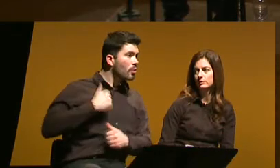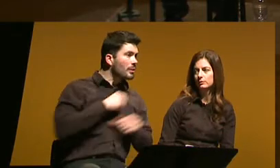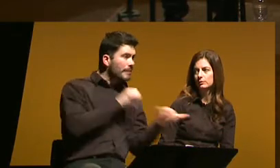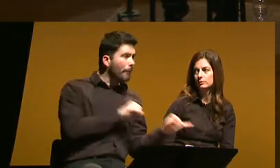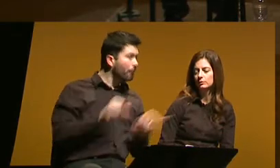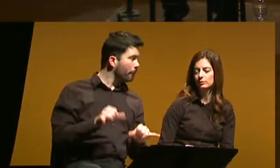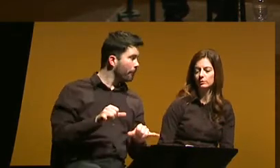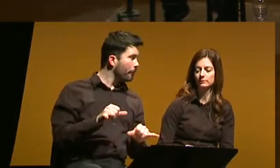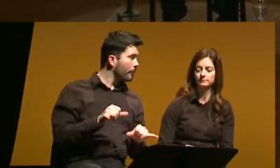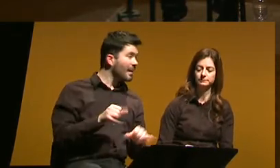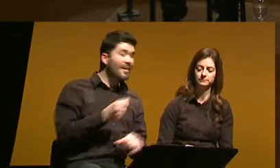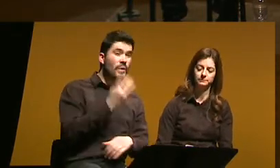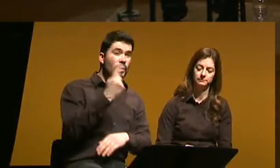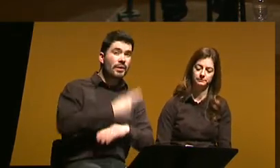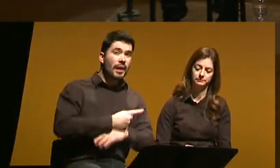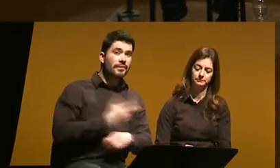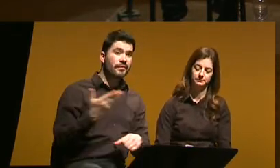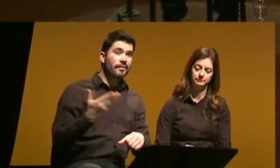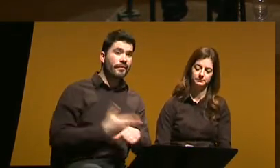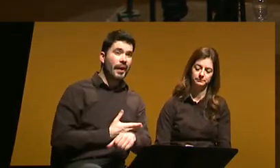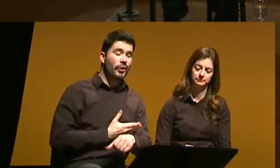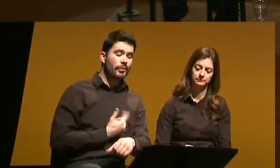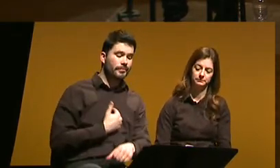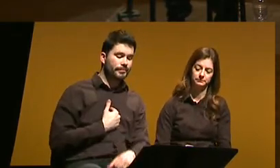later, Firdaus is fired.